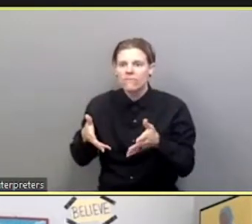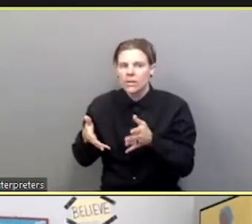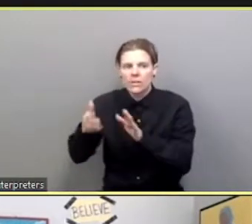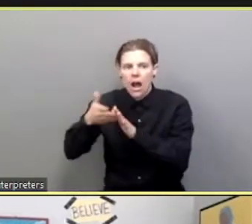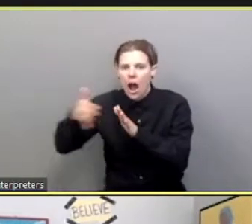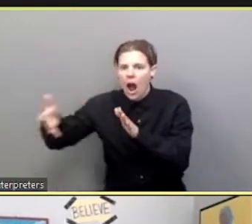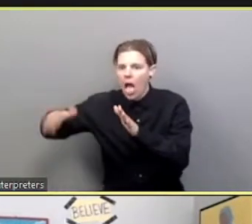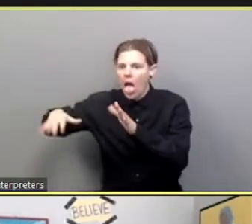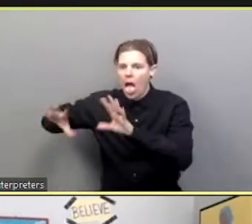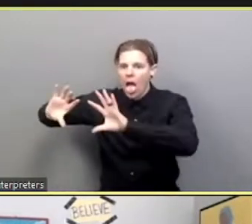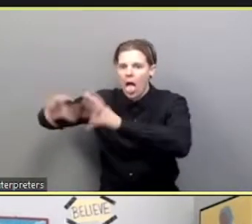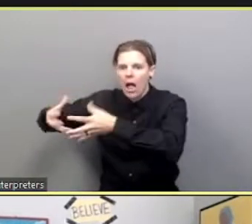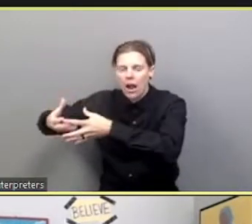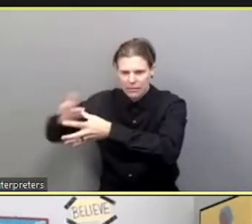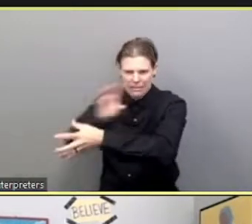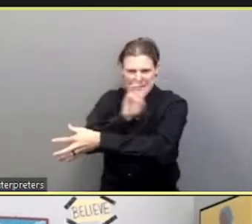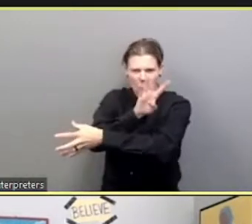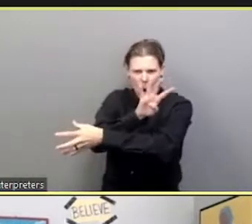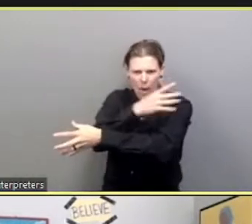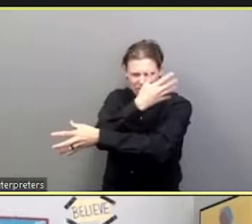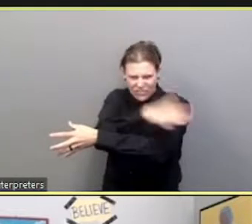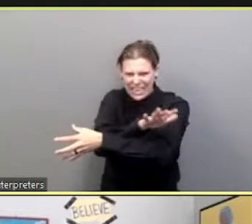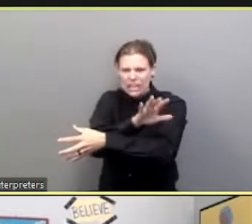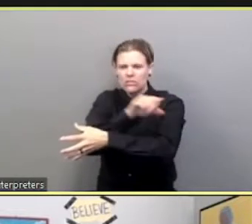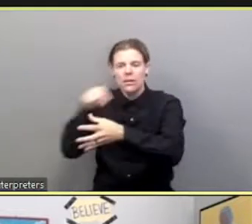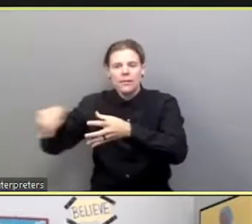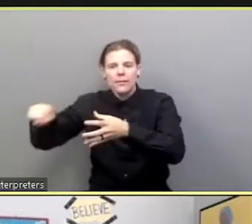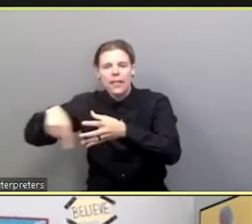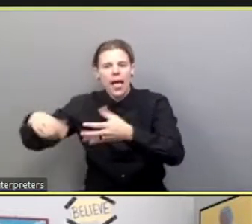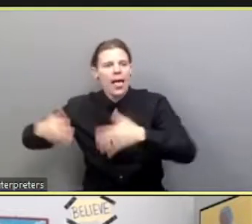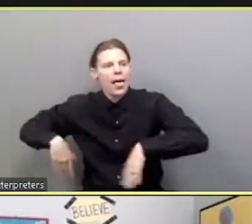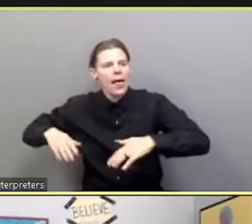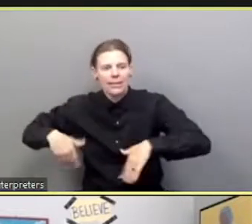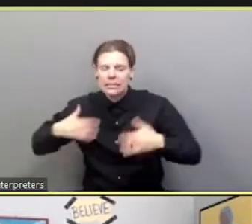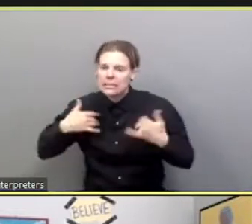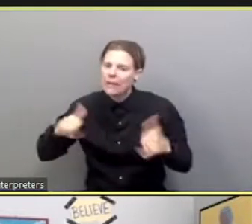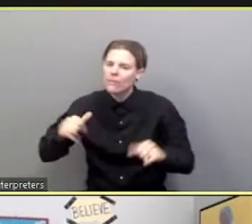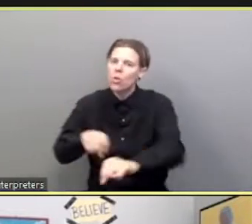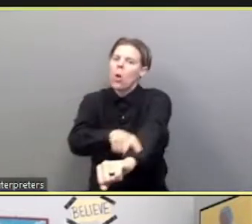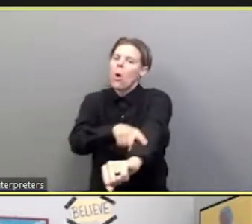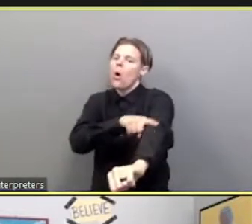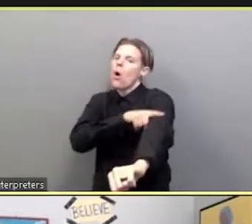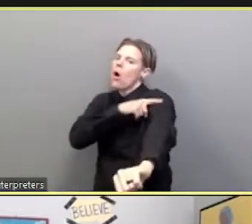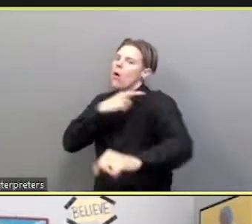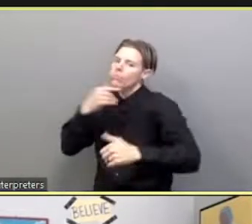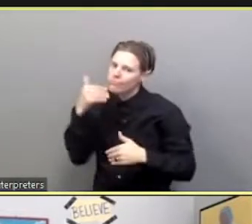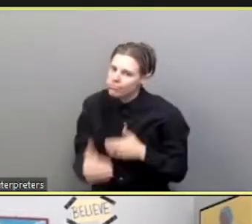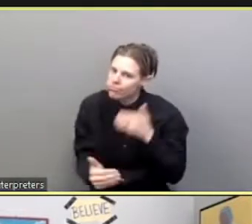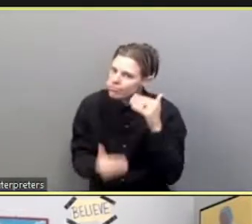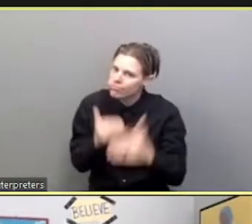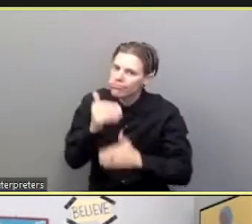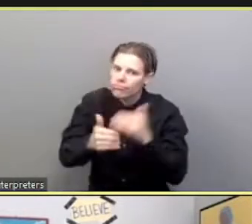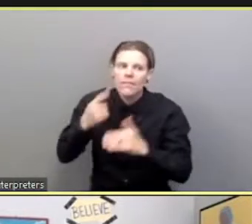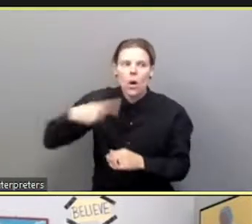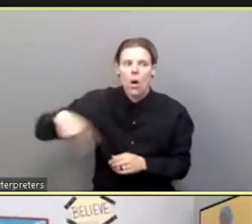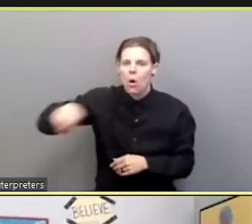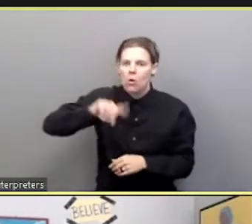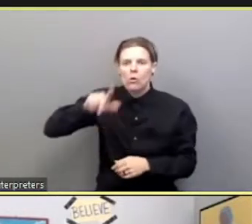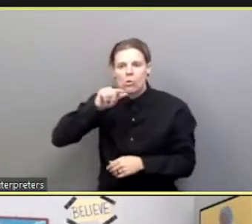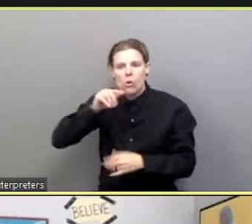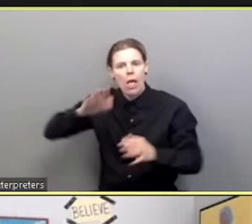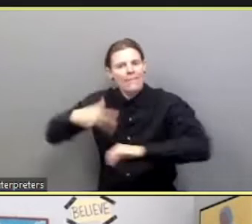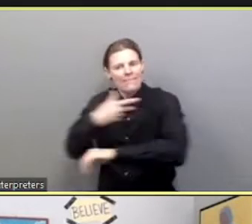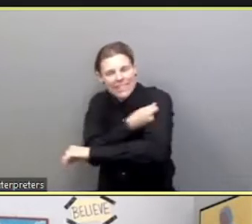the progress is good, but there's still groups of people who are getting sick with COVID and spreading